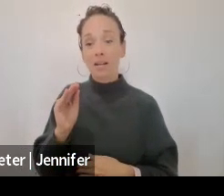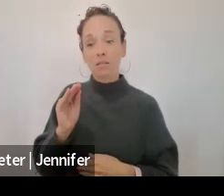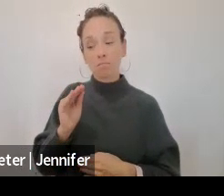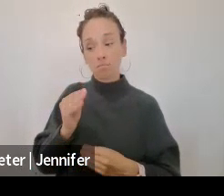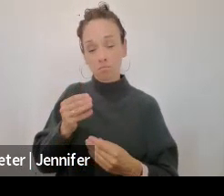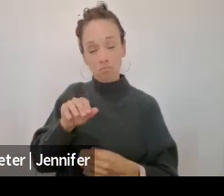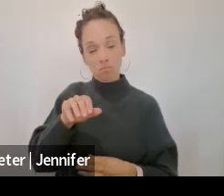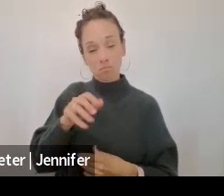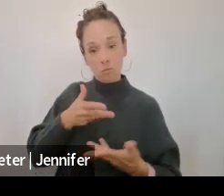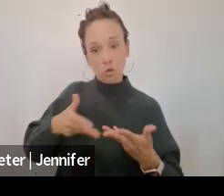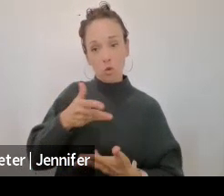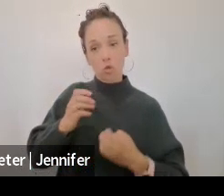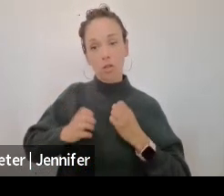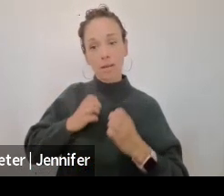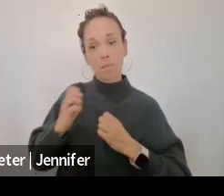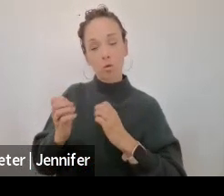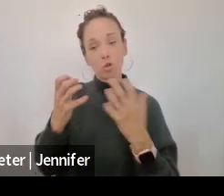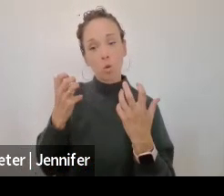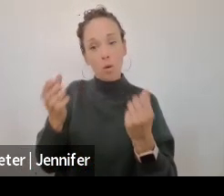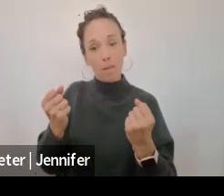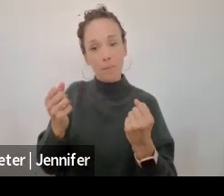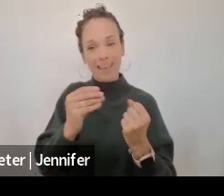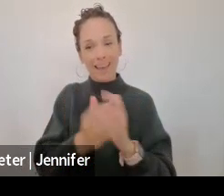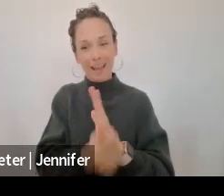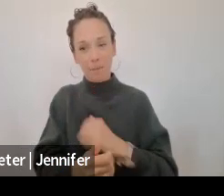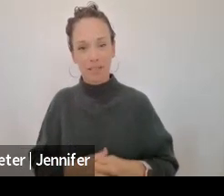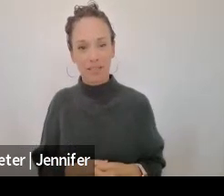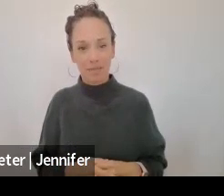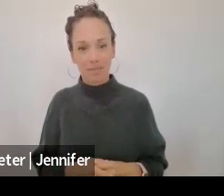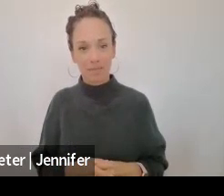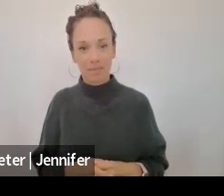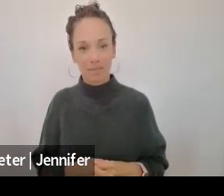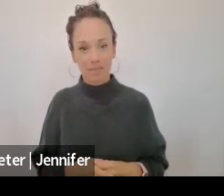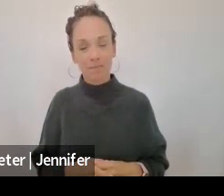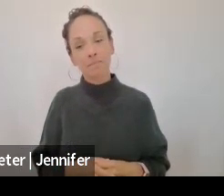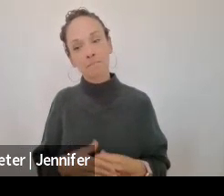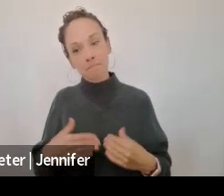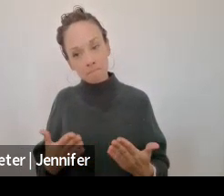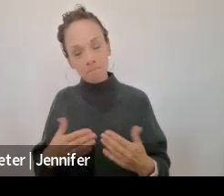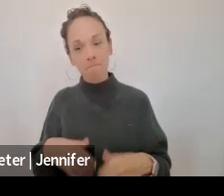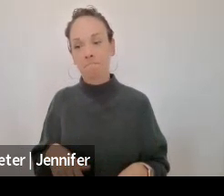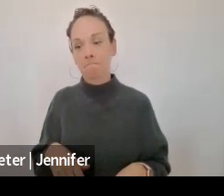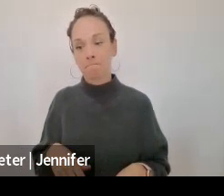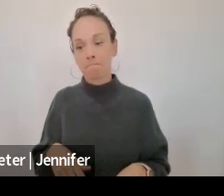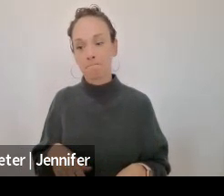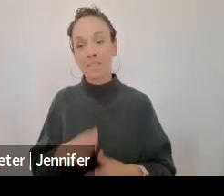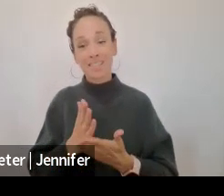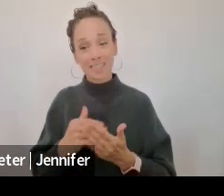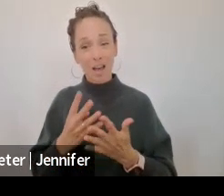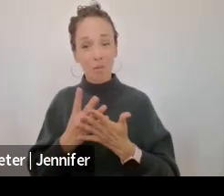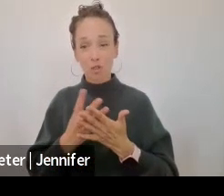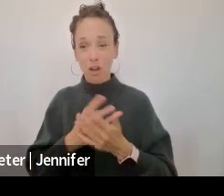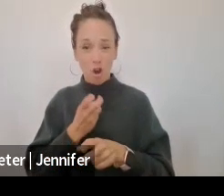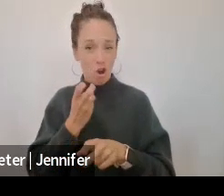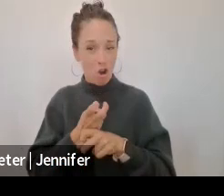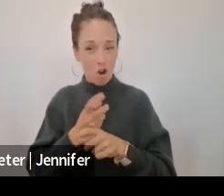well-being and competencies. Now, the impracticality of some screening measures has largely contributed to their